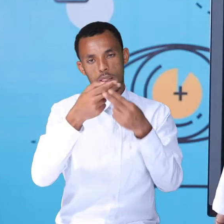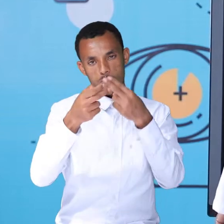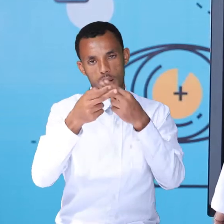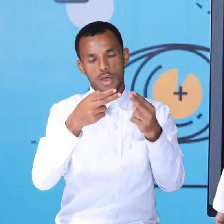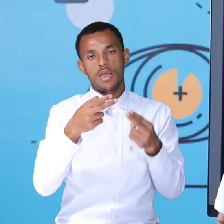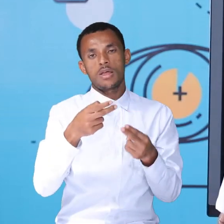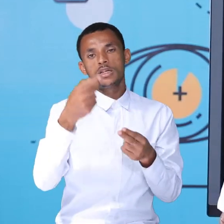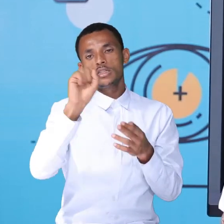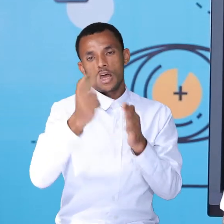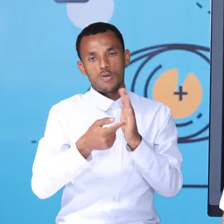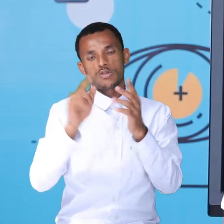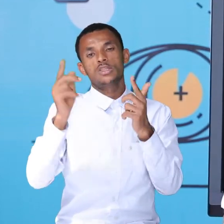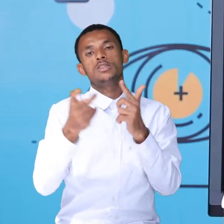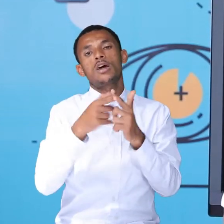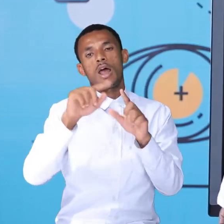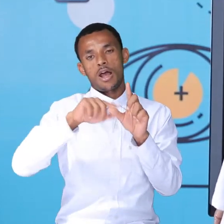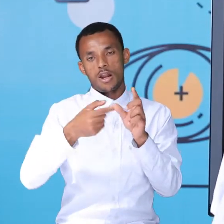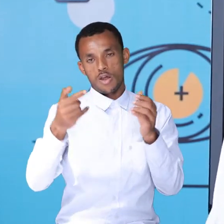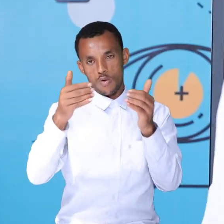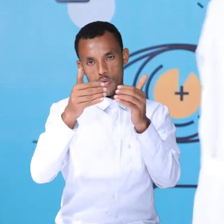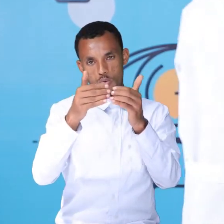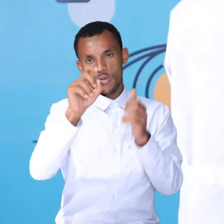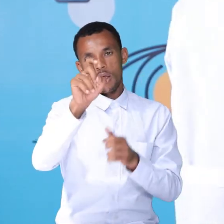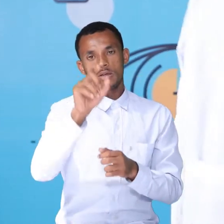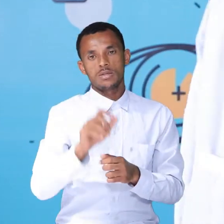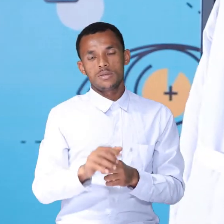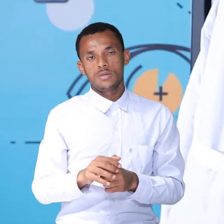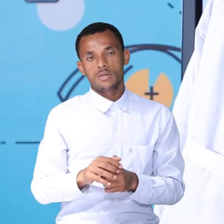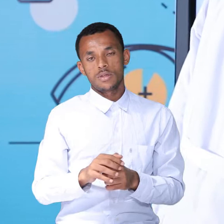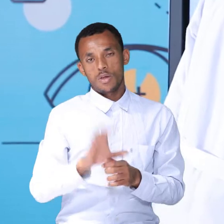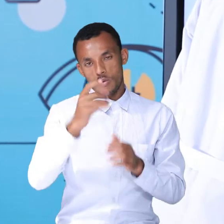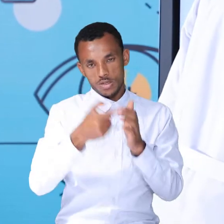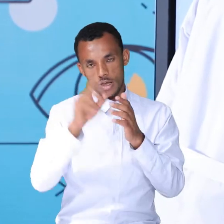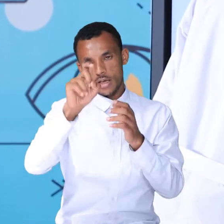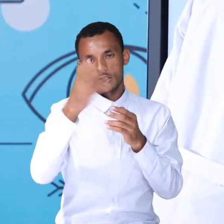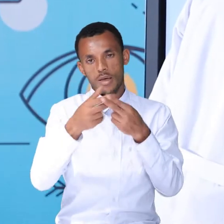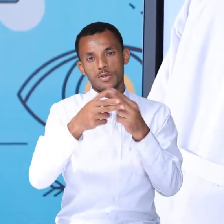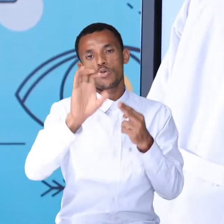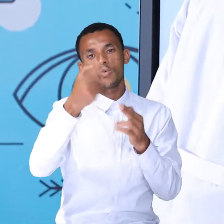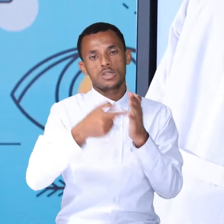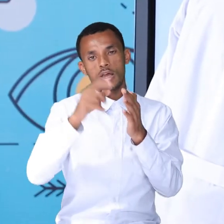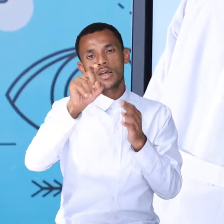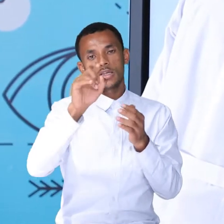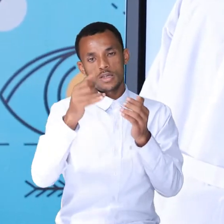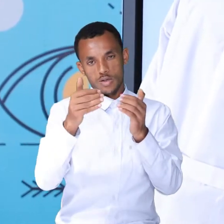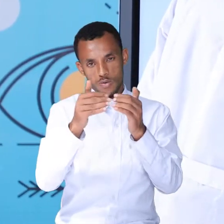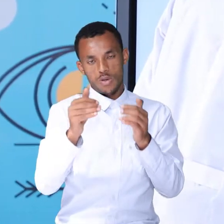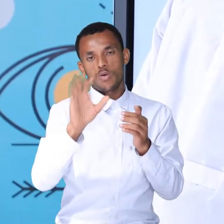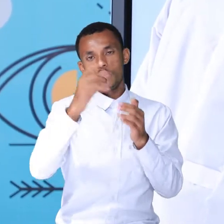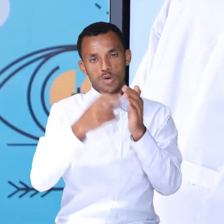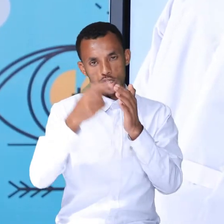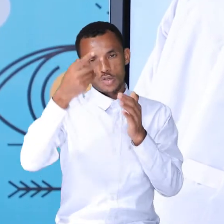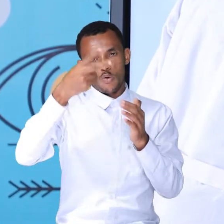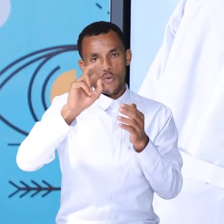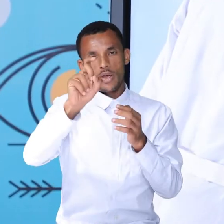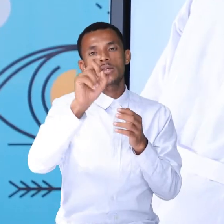multiplied by sine of the second angle to be equal to have x. Cos x times cos x, it gives a value to be cos square of